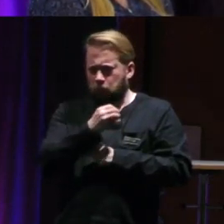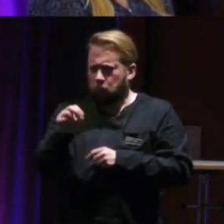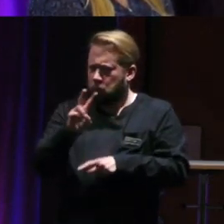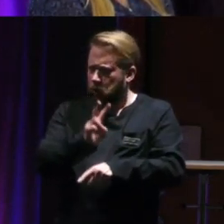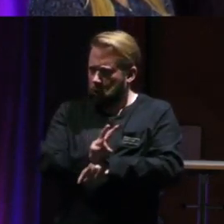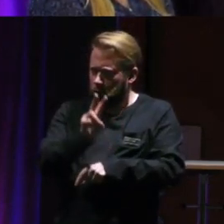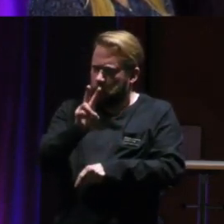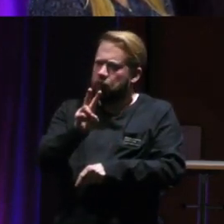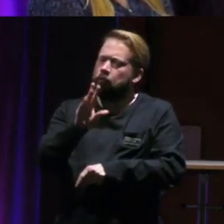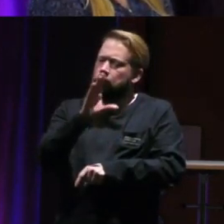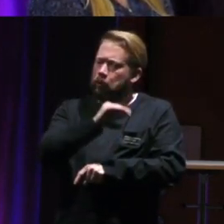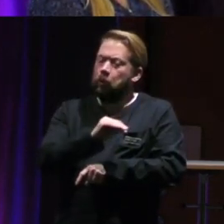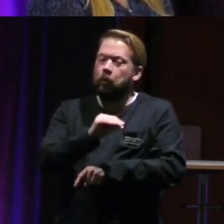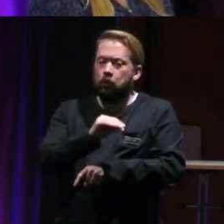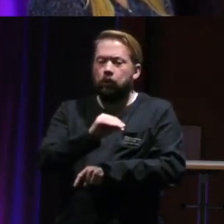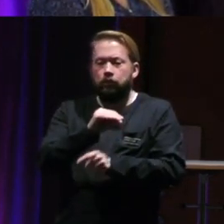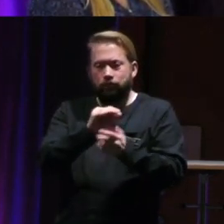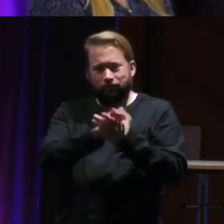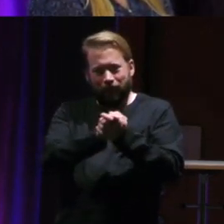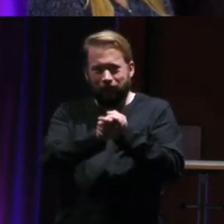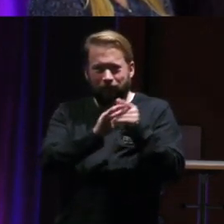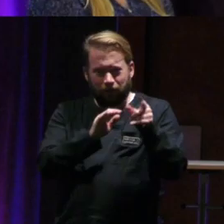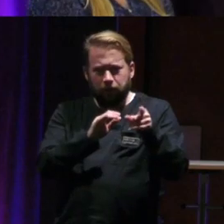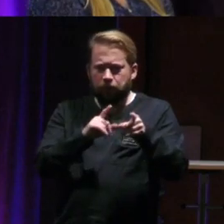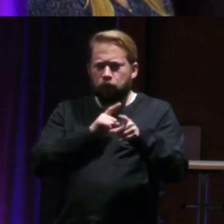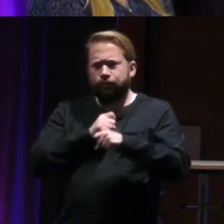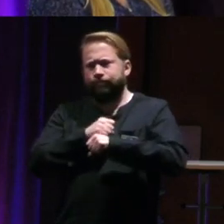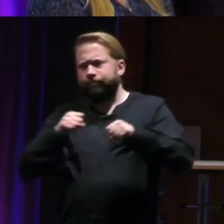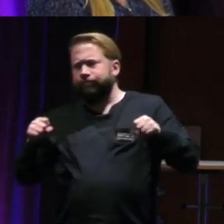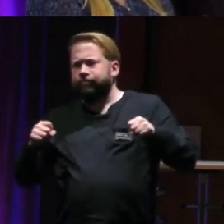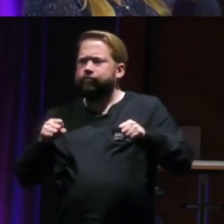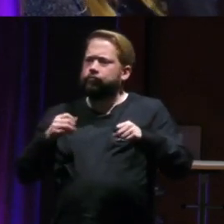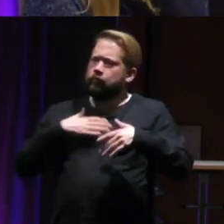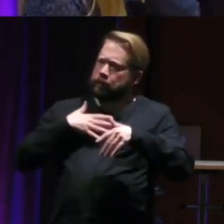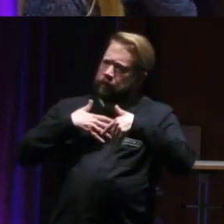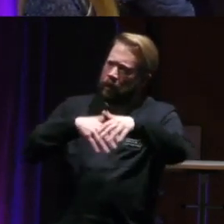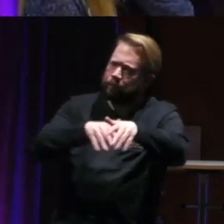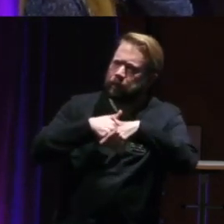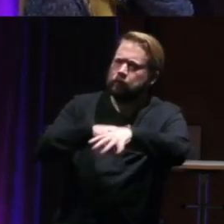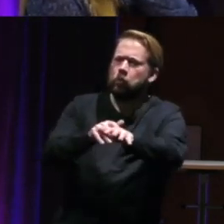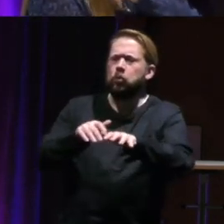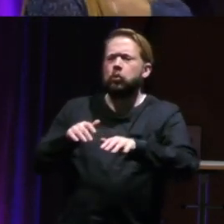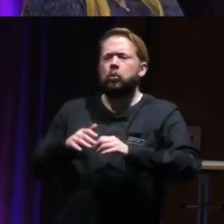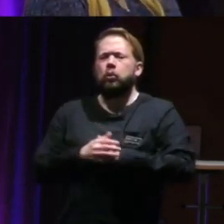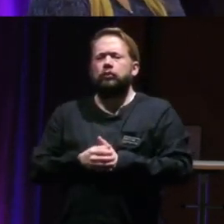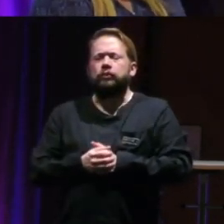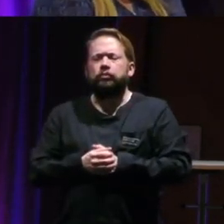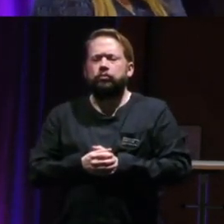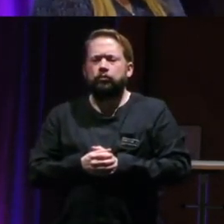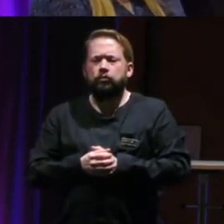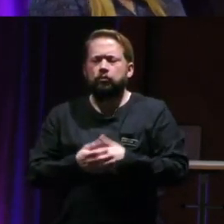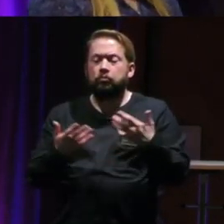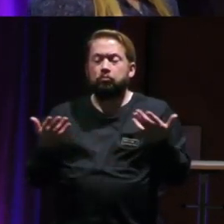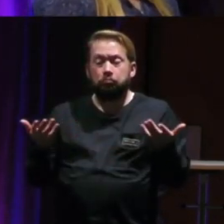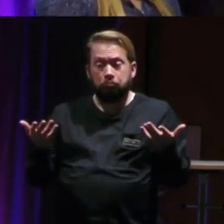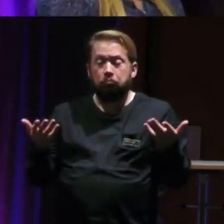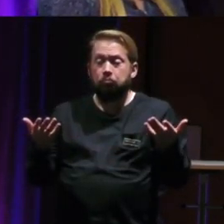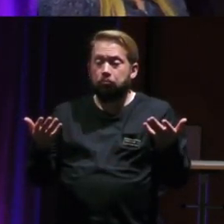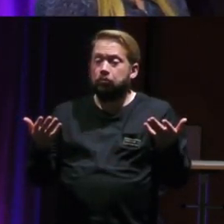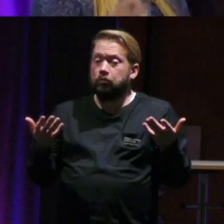2012, were very up in arms and went to protests, and they were in Bolotnaya, and after the war